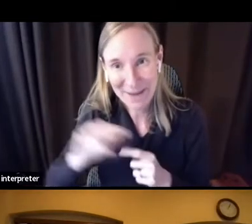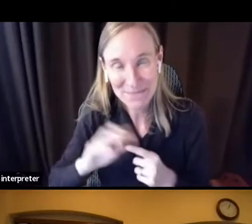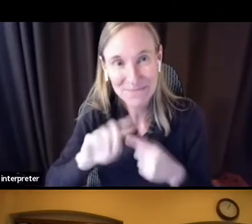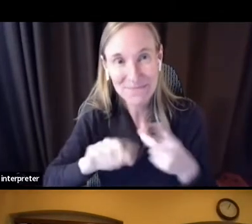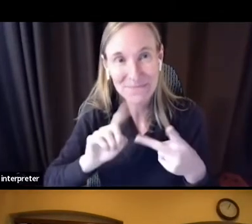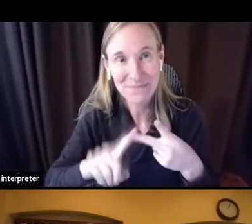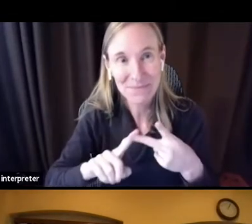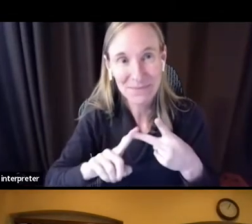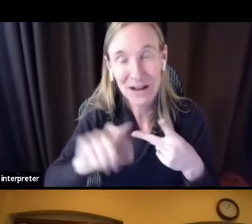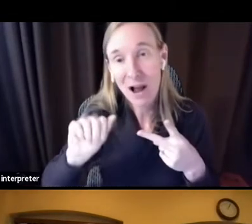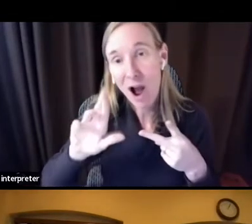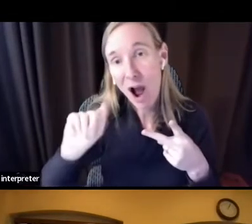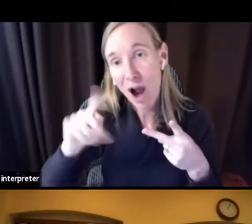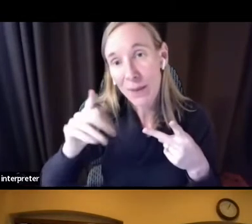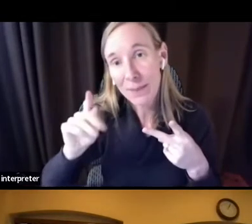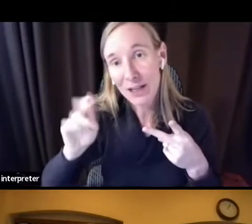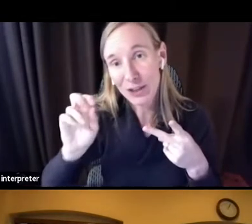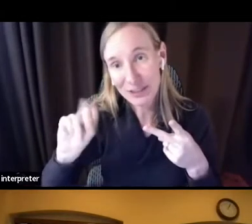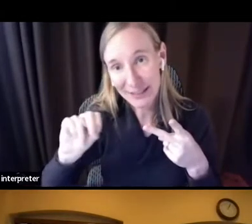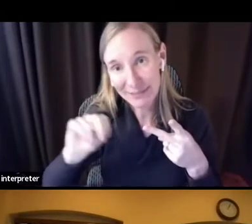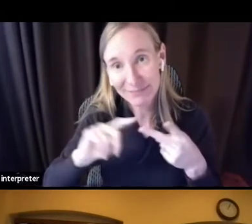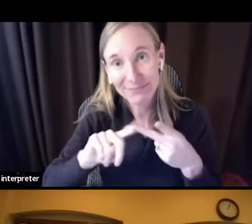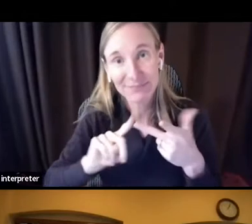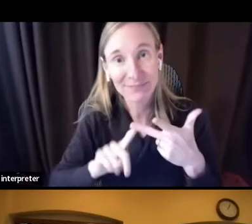Representative Art Peterson.